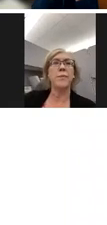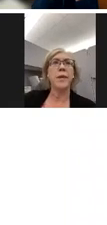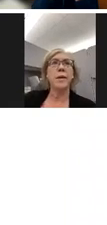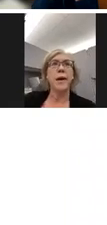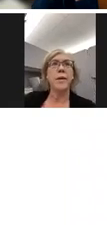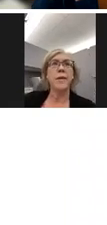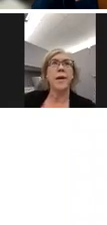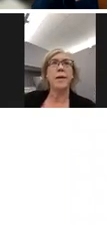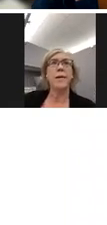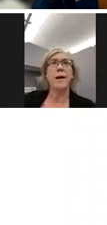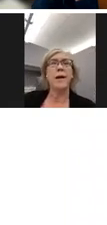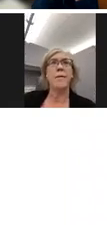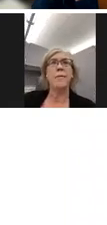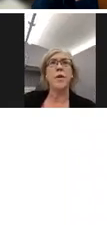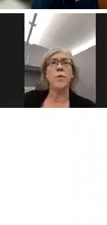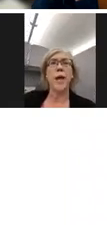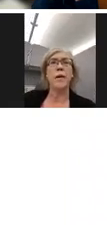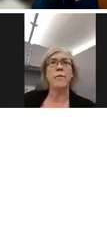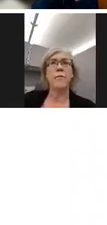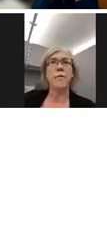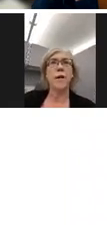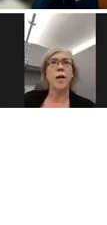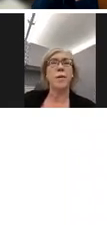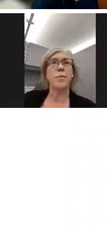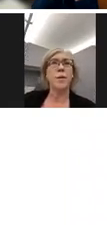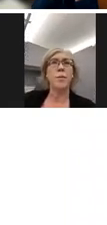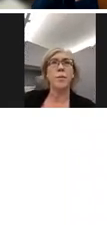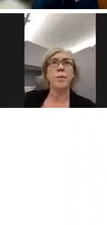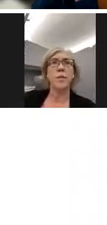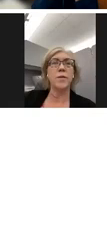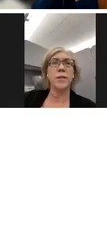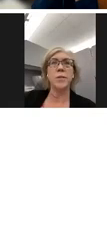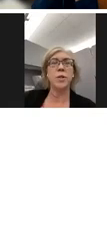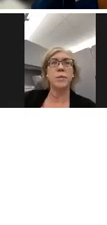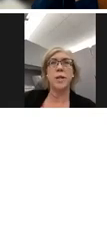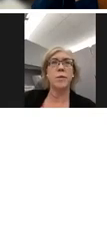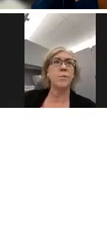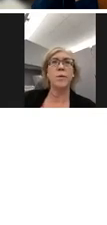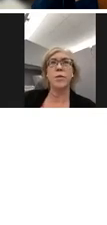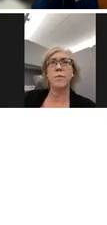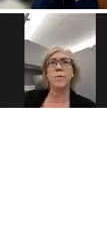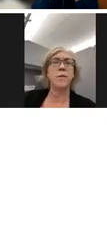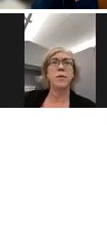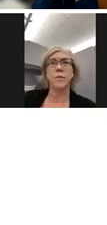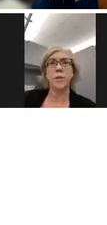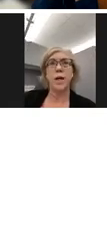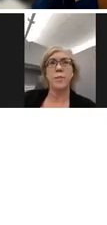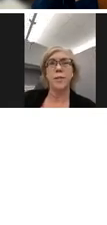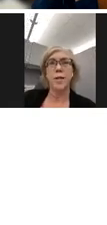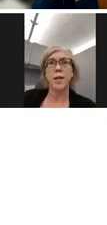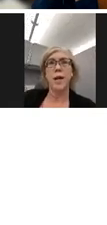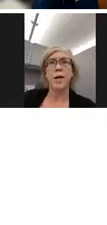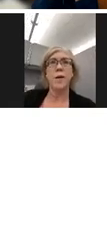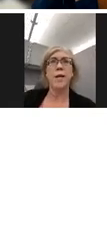level. And then we have pre-employment services, which could be resume workshops, interview